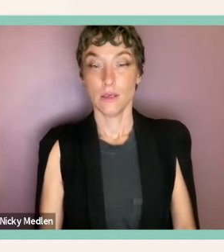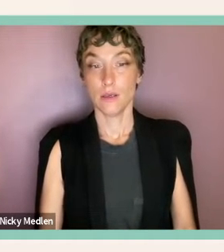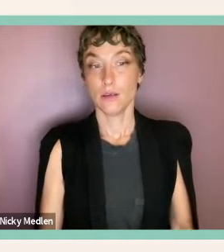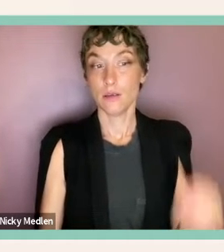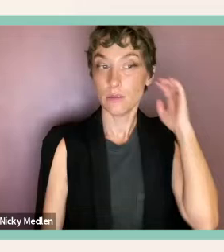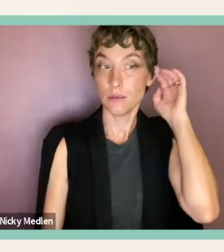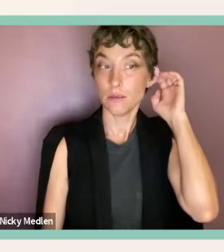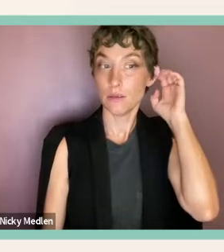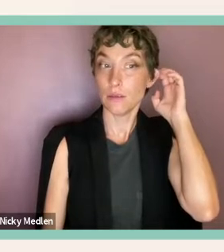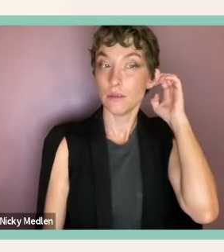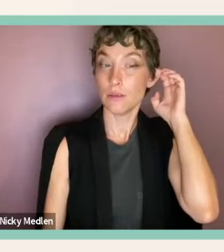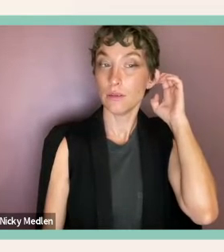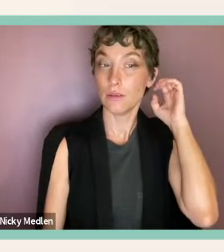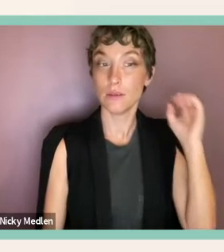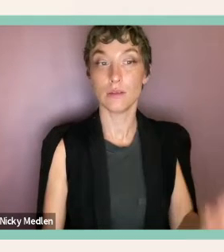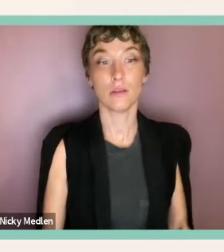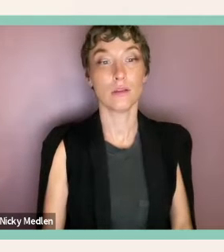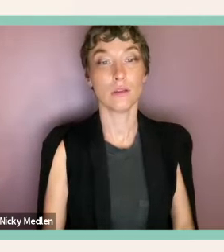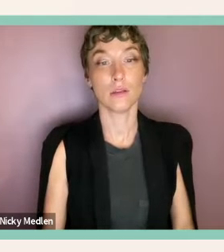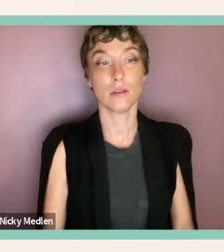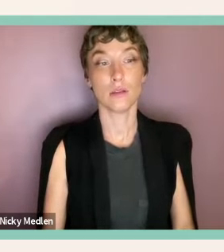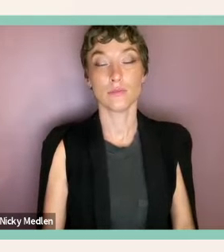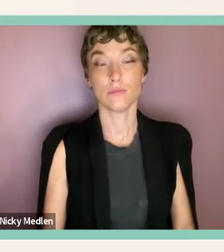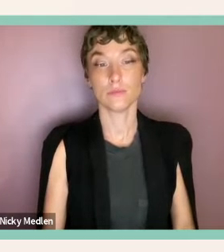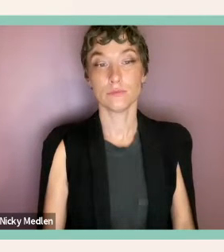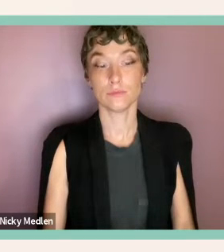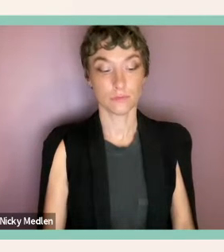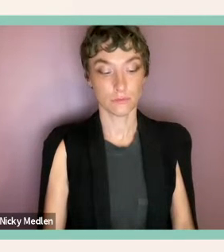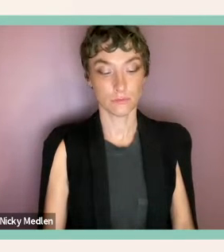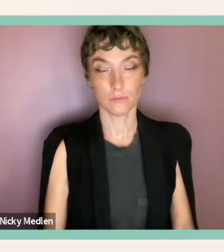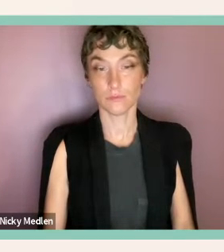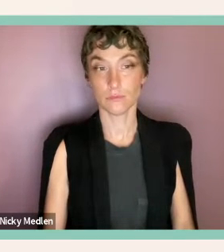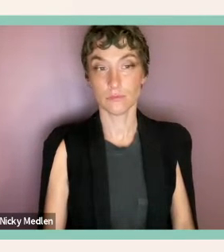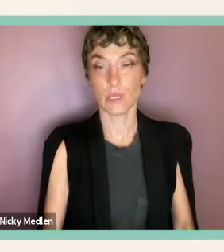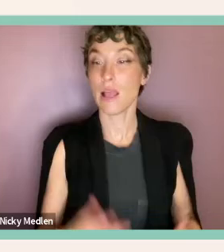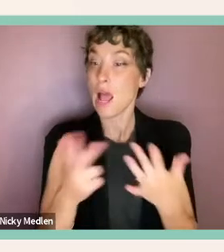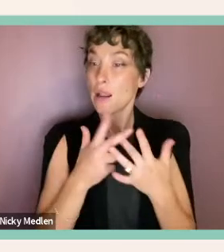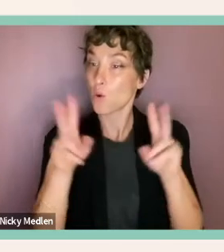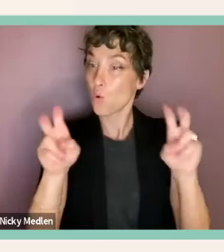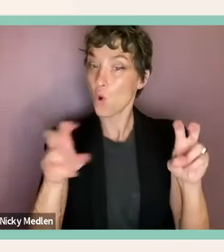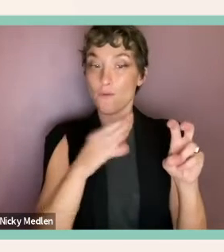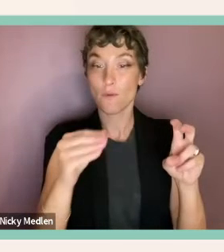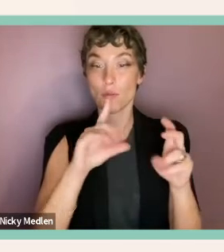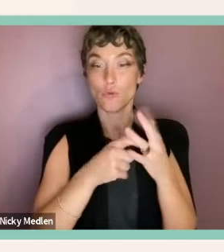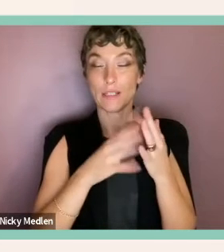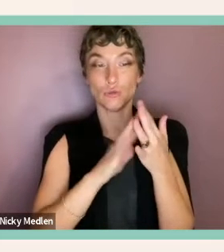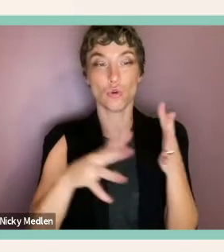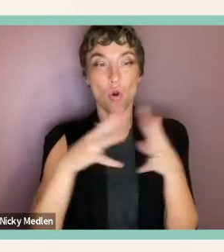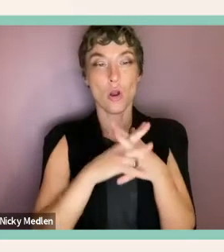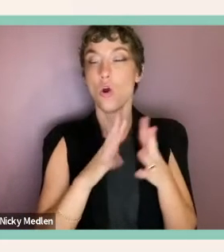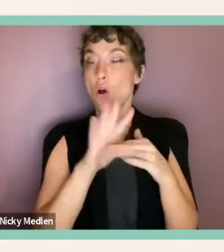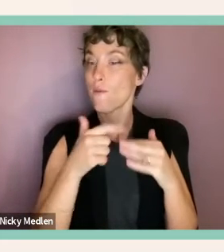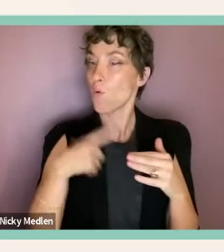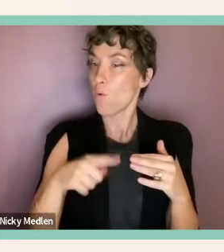All right, so this is just another quote from Crenshaw to give this idea about why intersectionality, and it's the idea